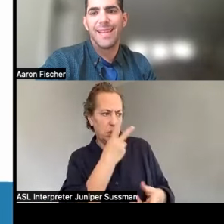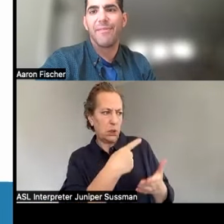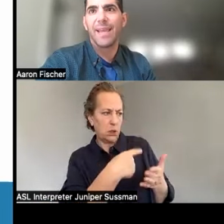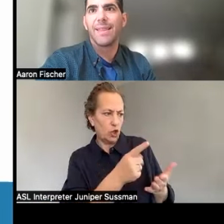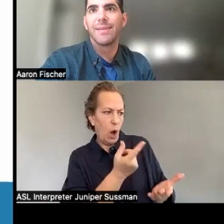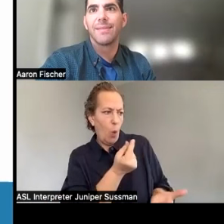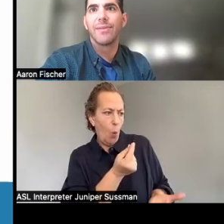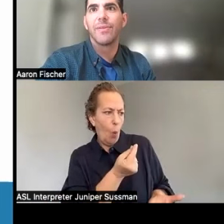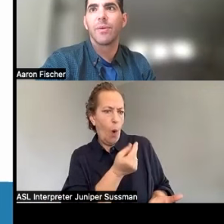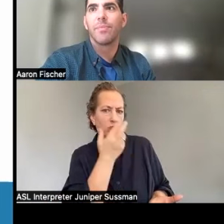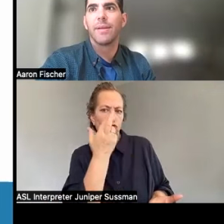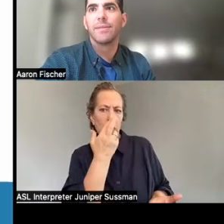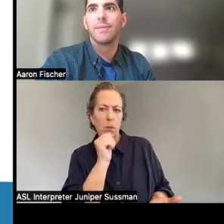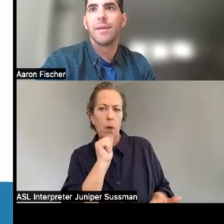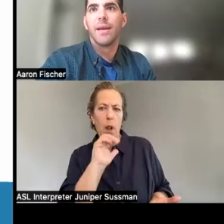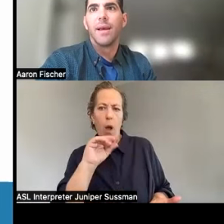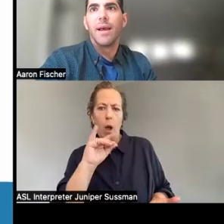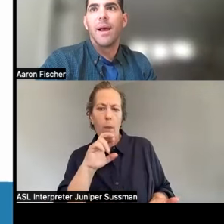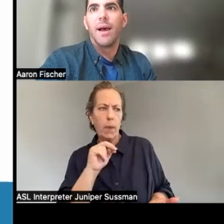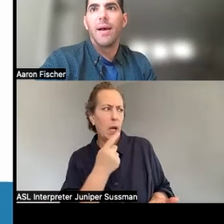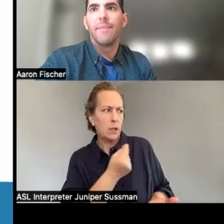to navigate things here in the workplace.